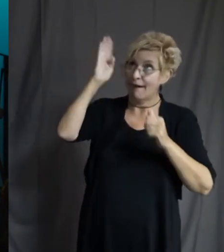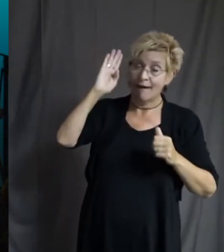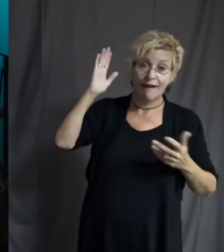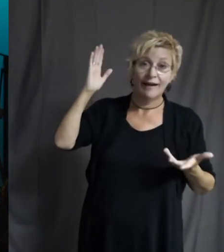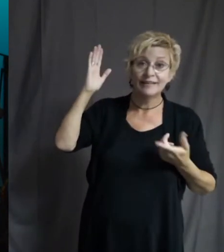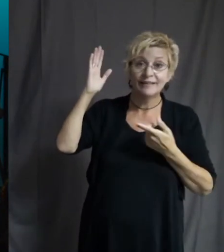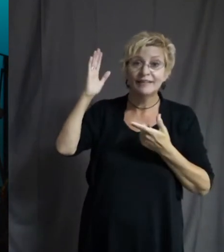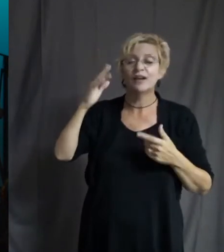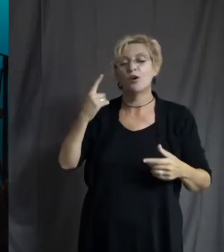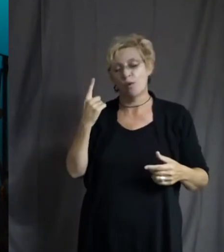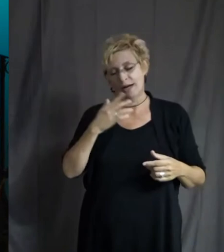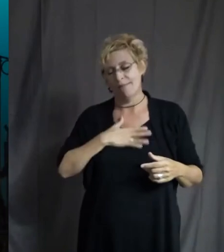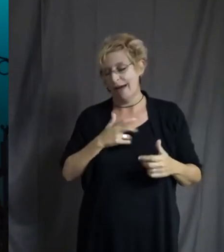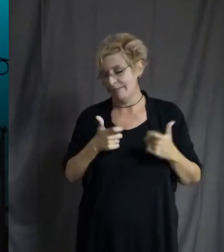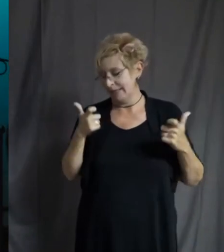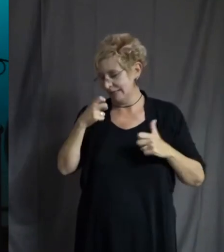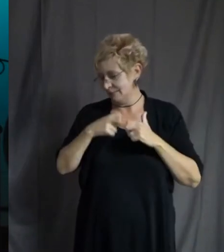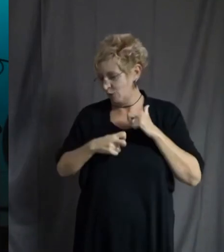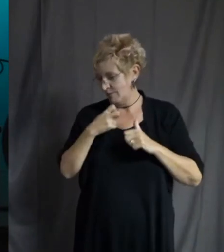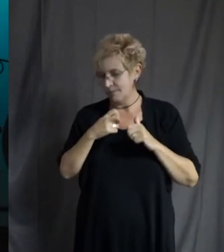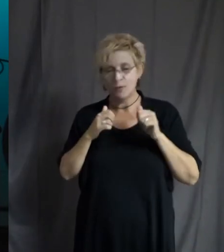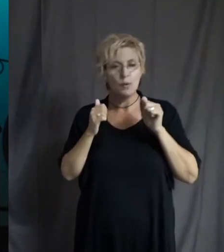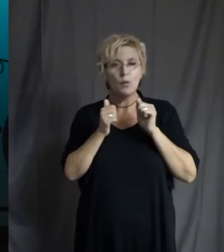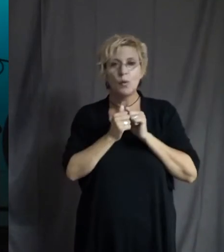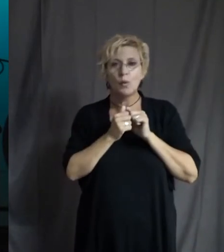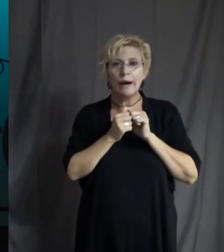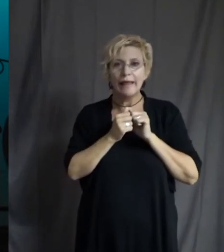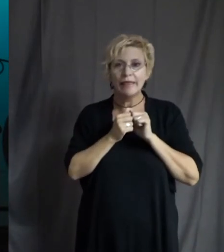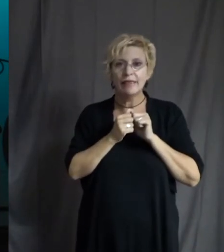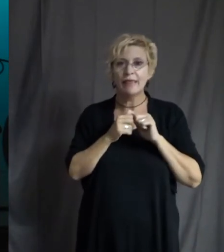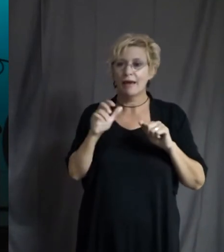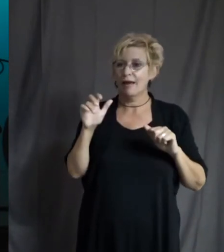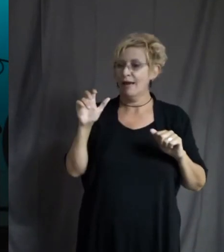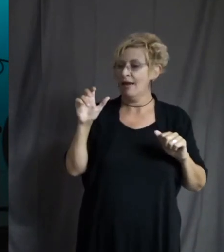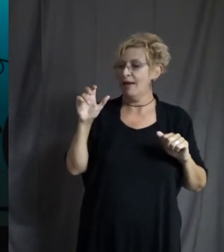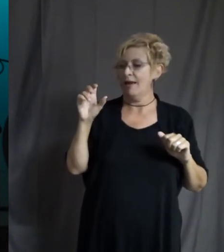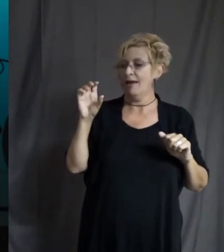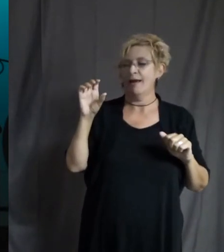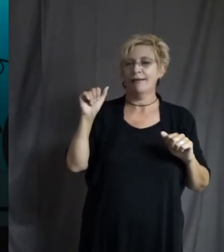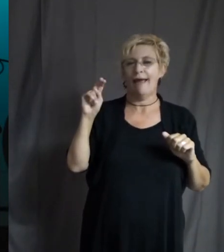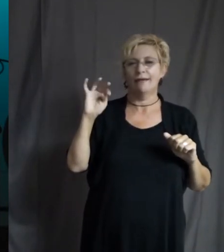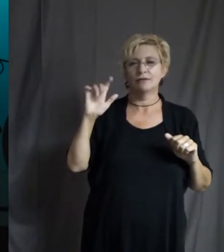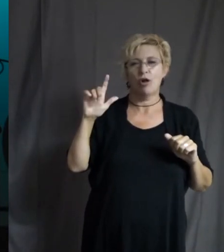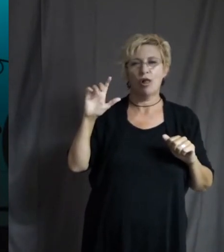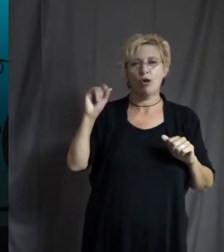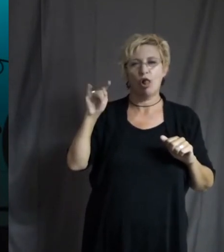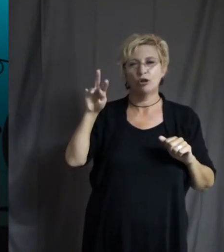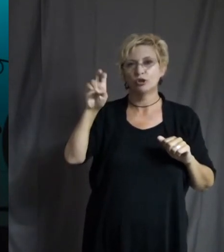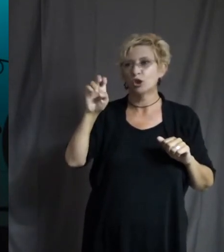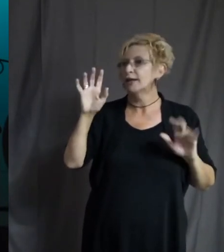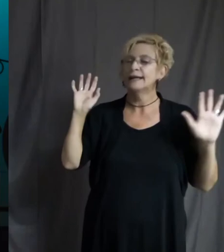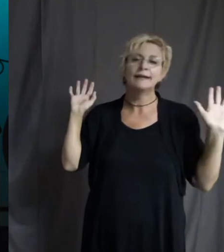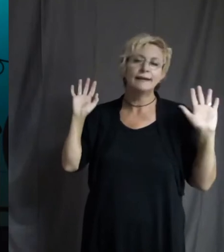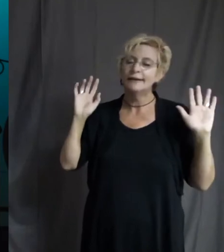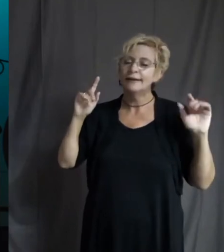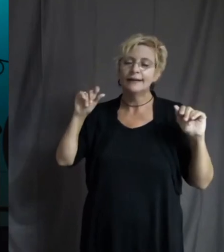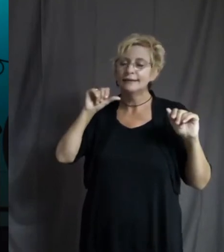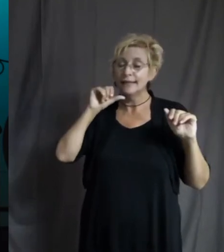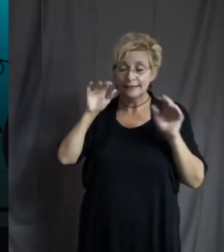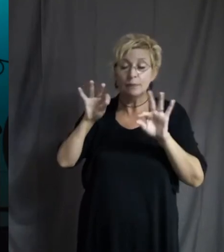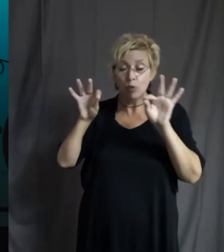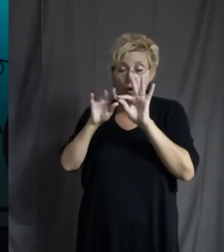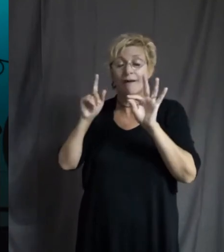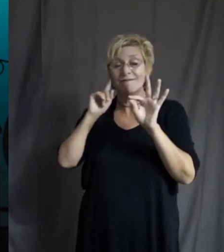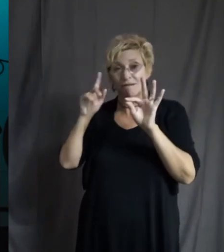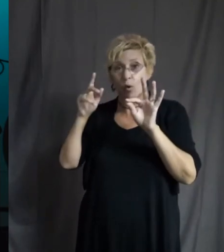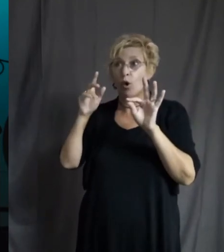You know, one of my biggest problems with the so-called cancel culture isn't criticizing public figures, how important it is to do that.